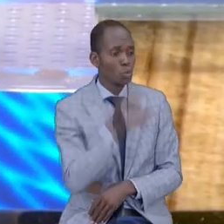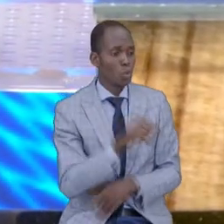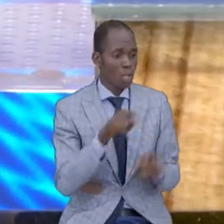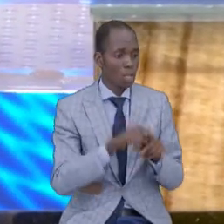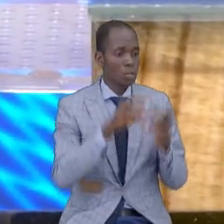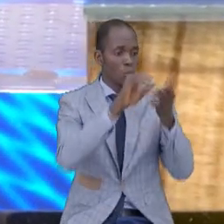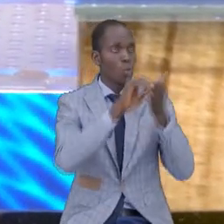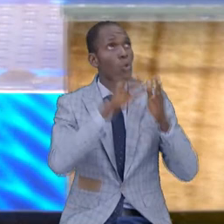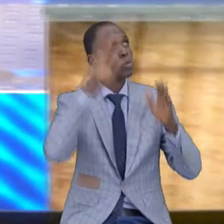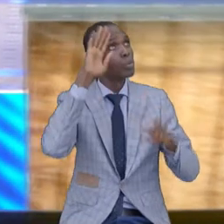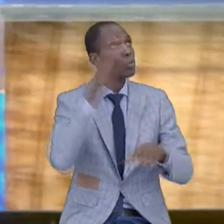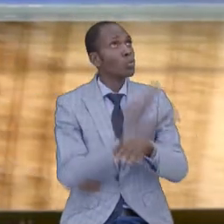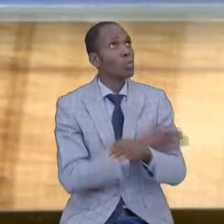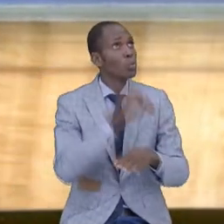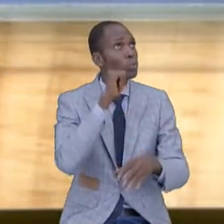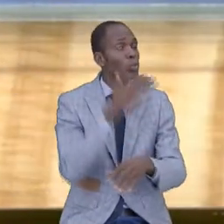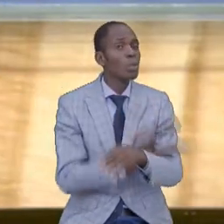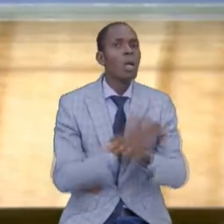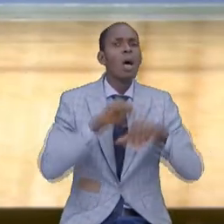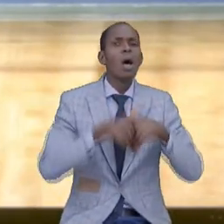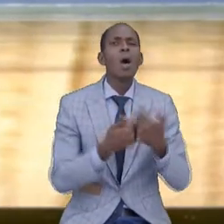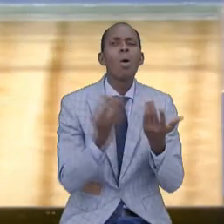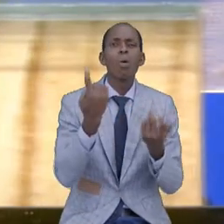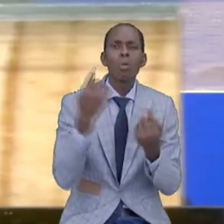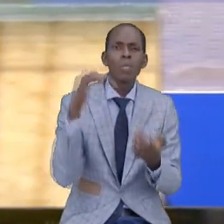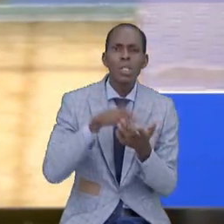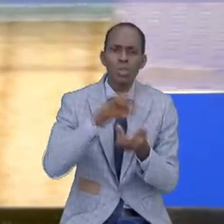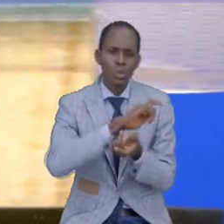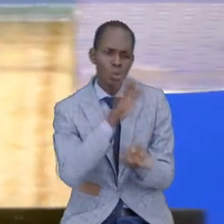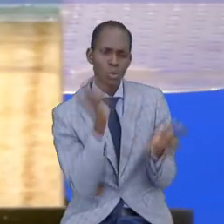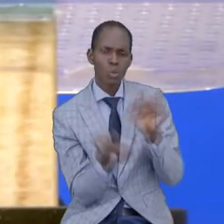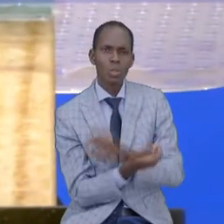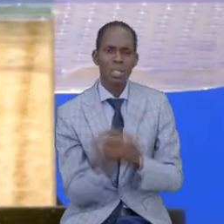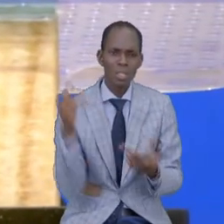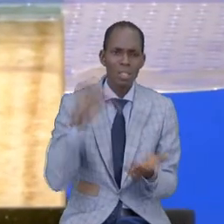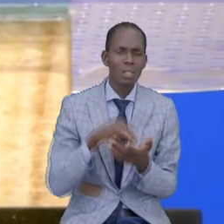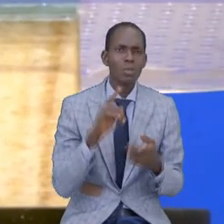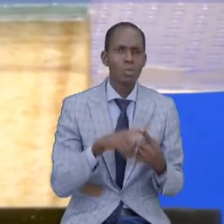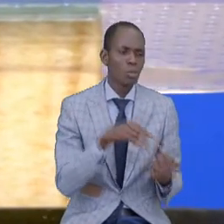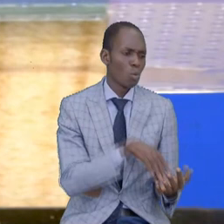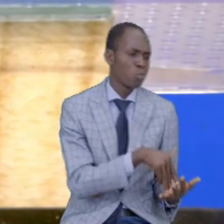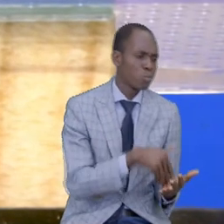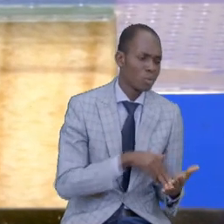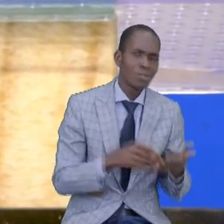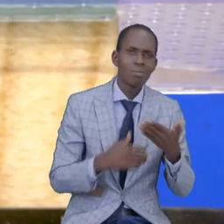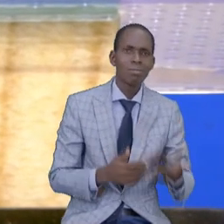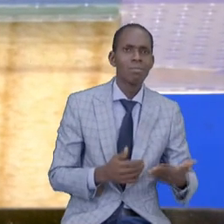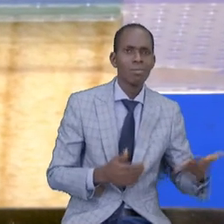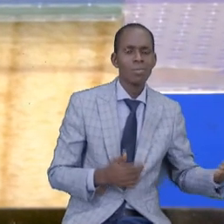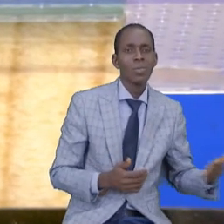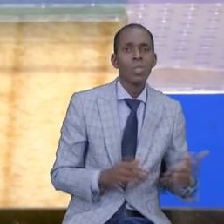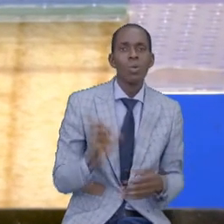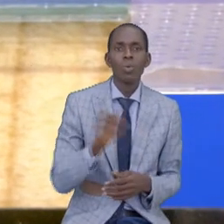child, how turn you again to the weak and beggarly elements whereunto